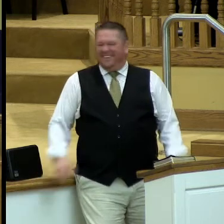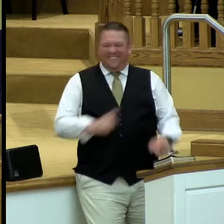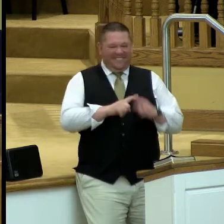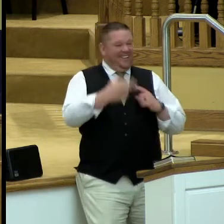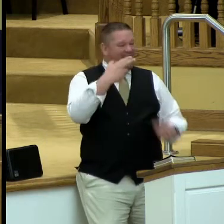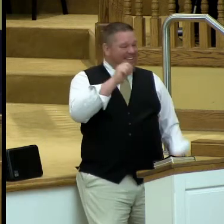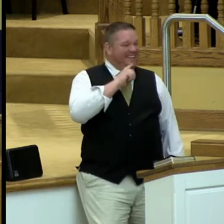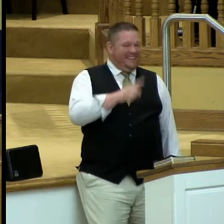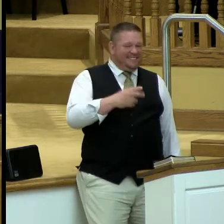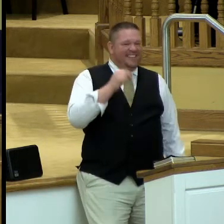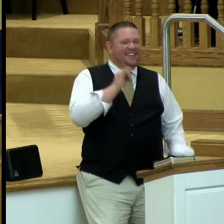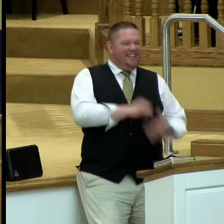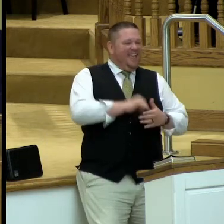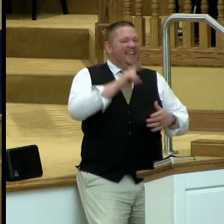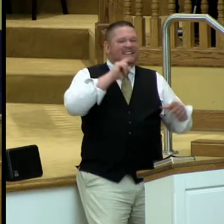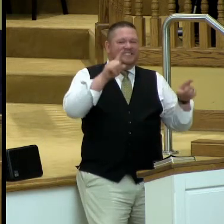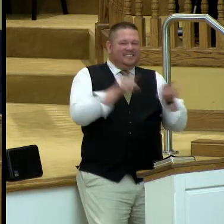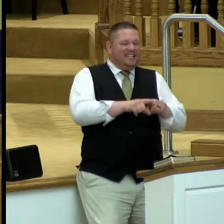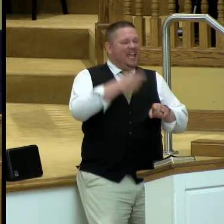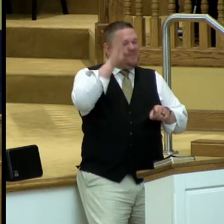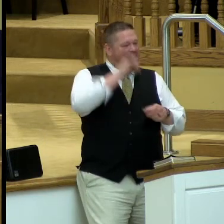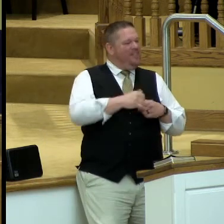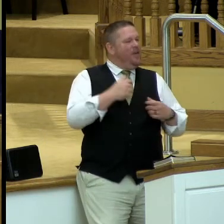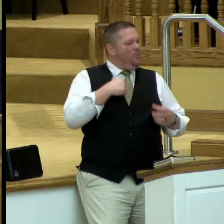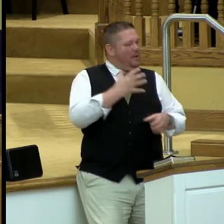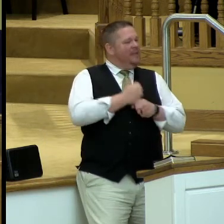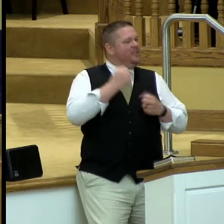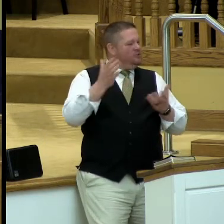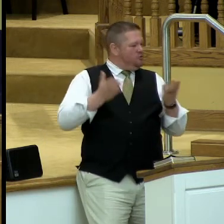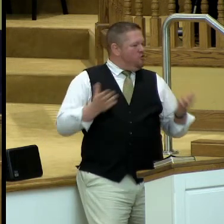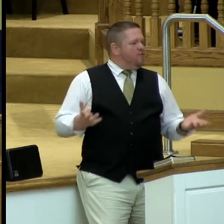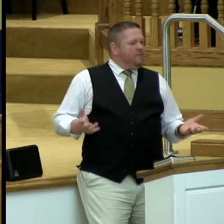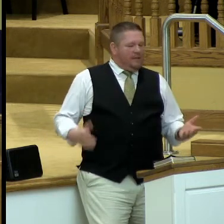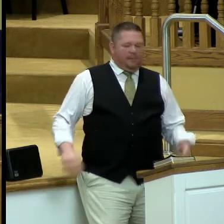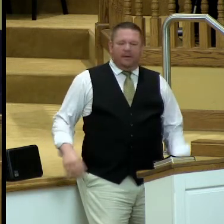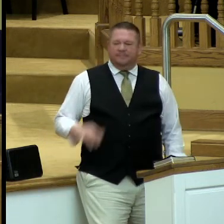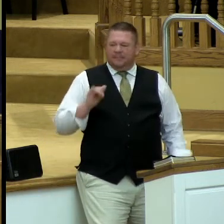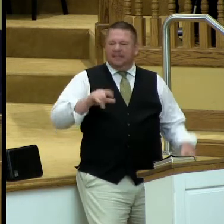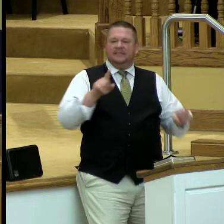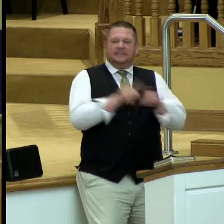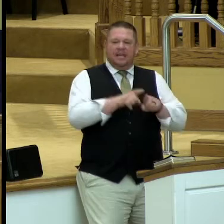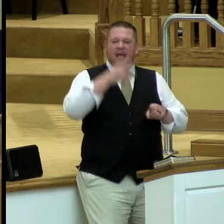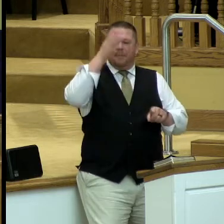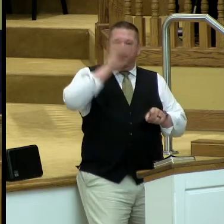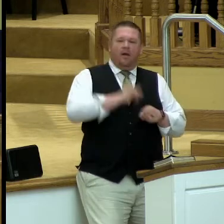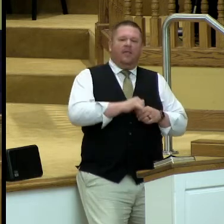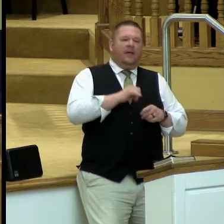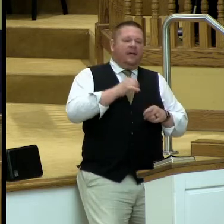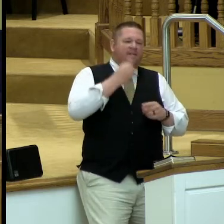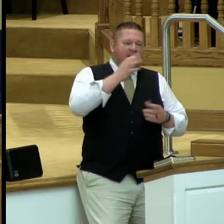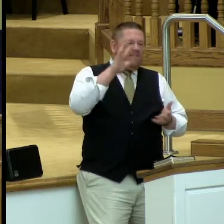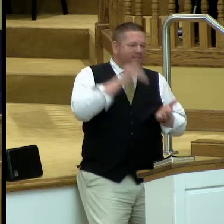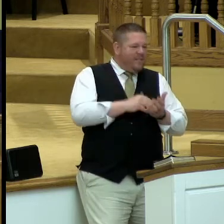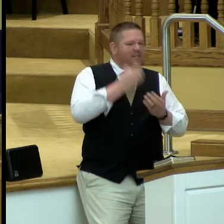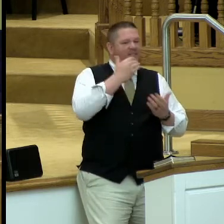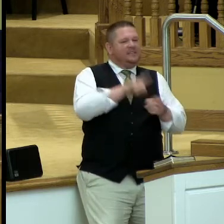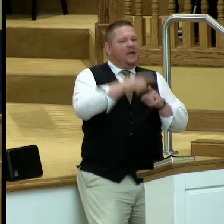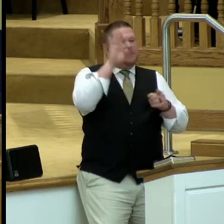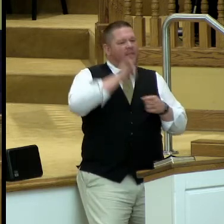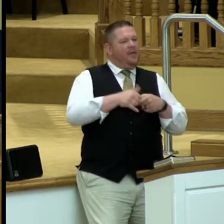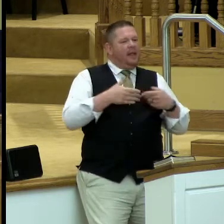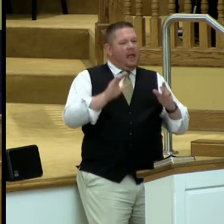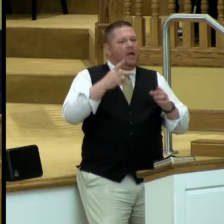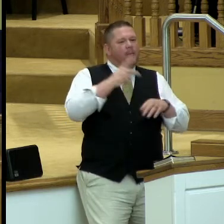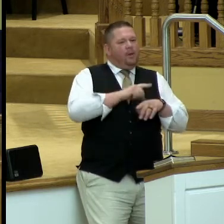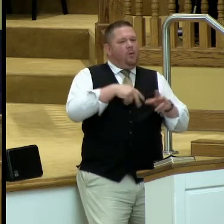But He is. And that's the same God that we get to serve. That same God that fed the 5,000. That same God